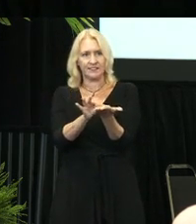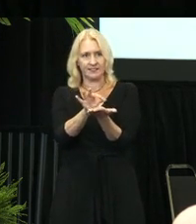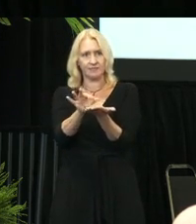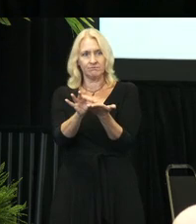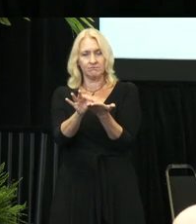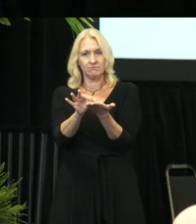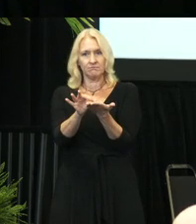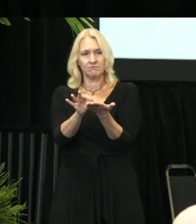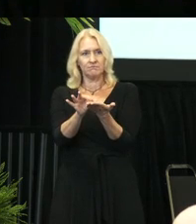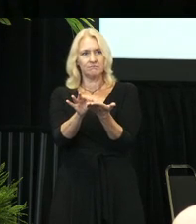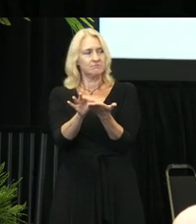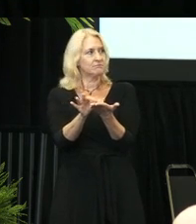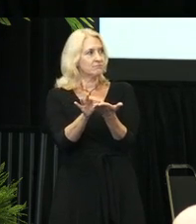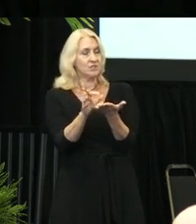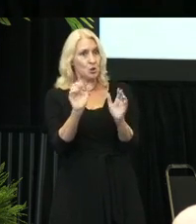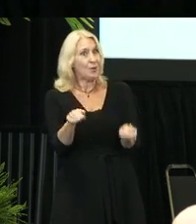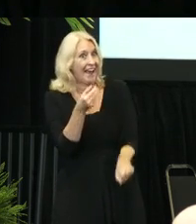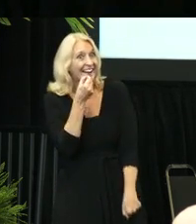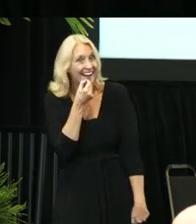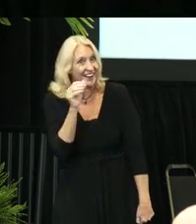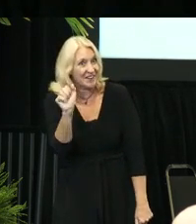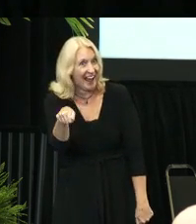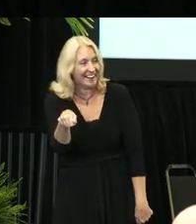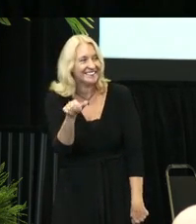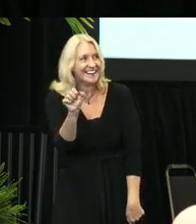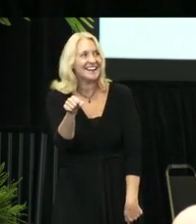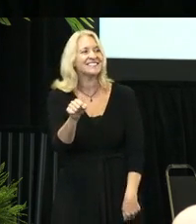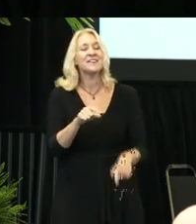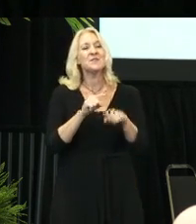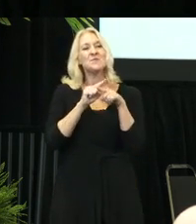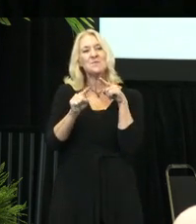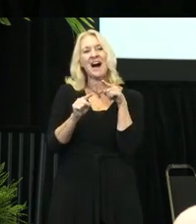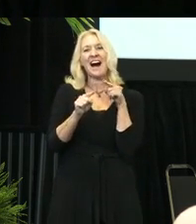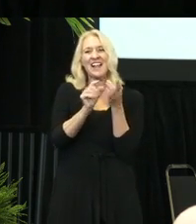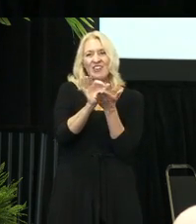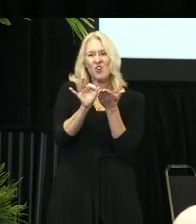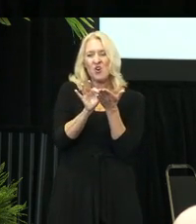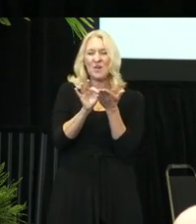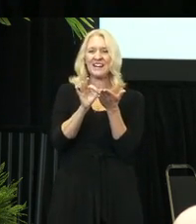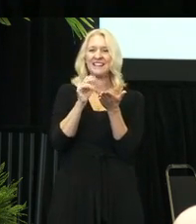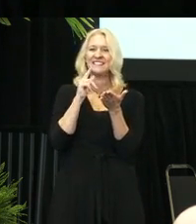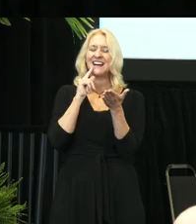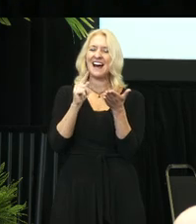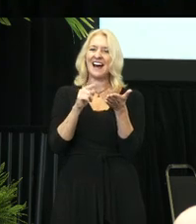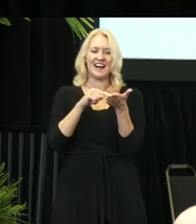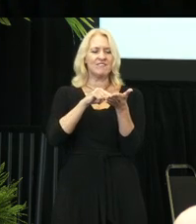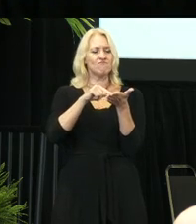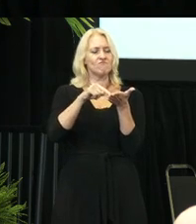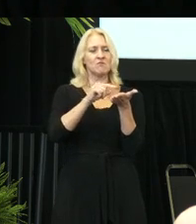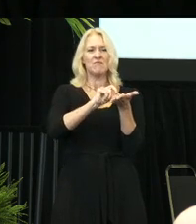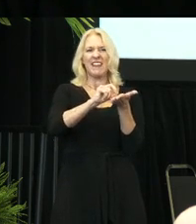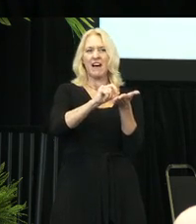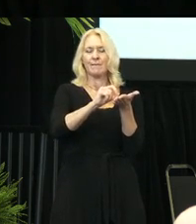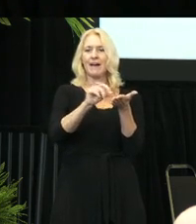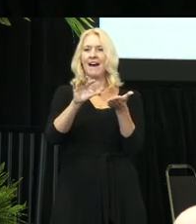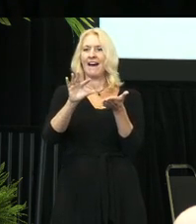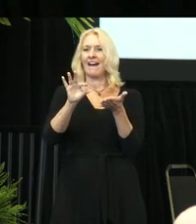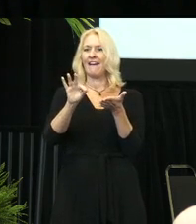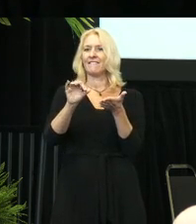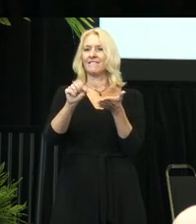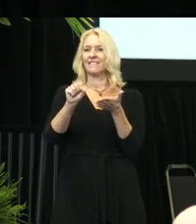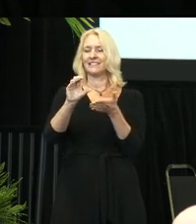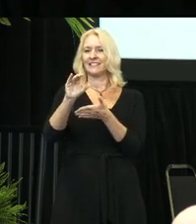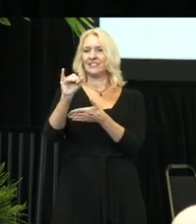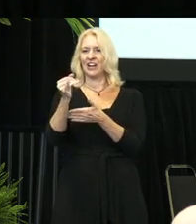coins are you can eat them, but the coins are engraved with Florida State College at Jacksonville, and on the other